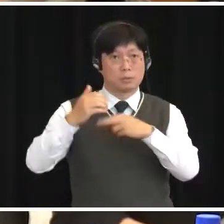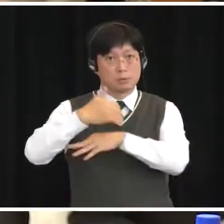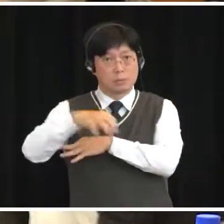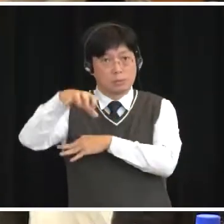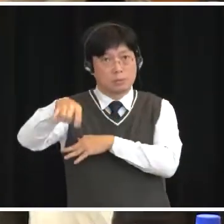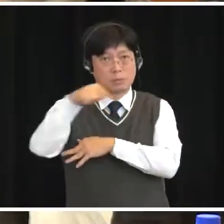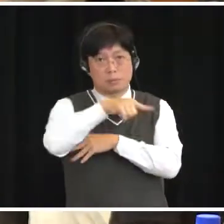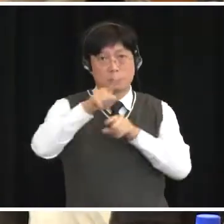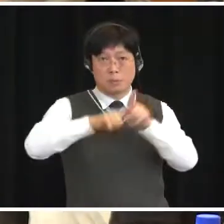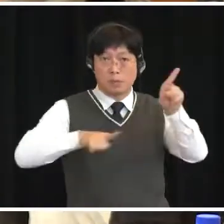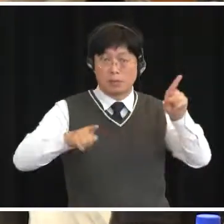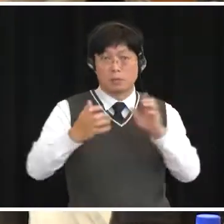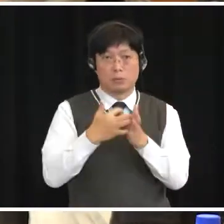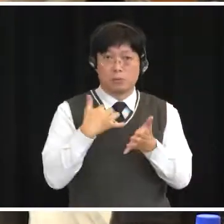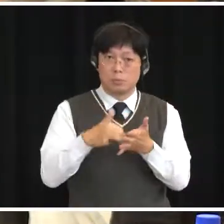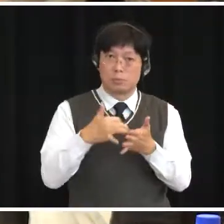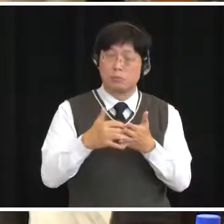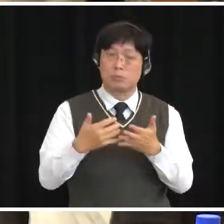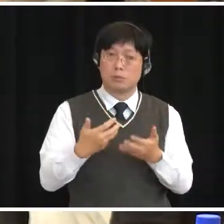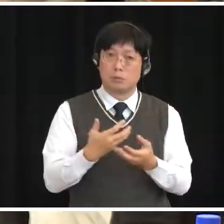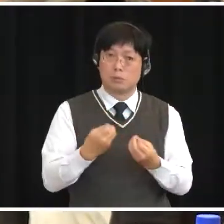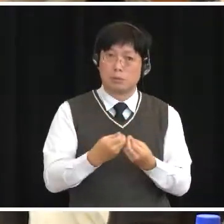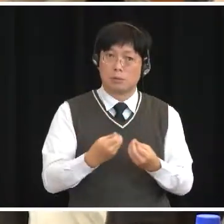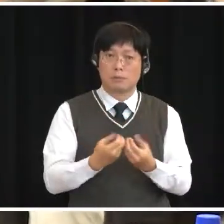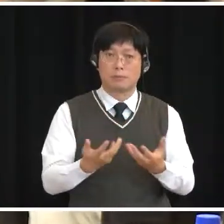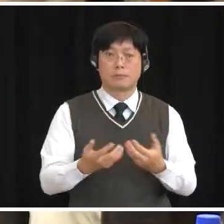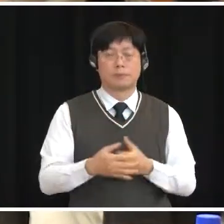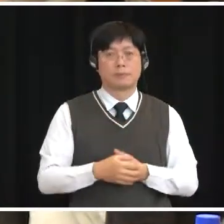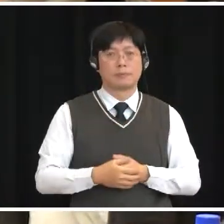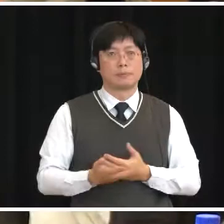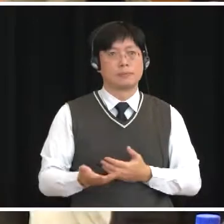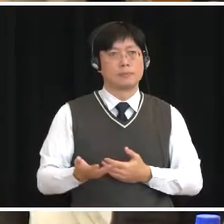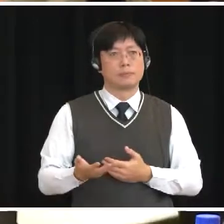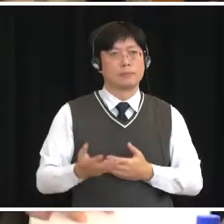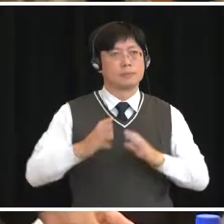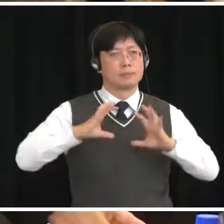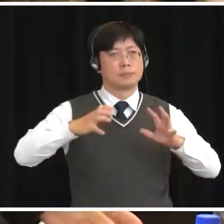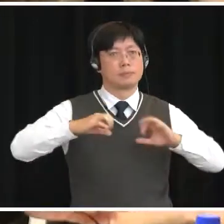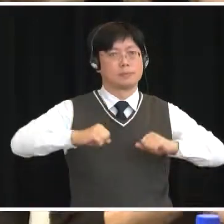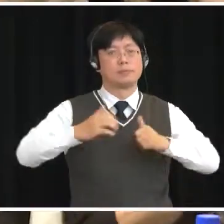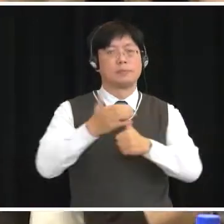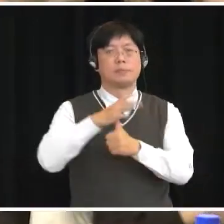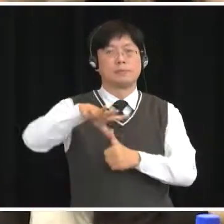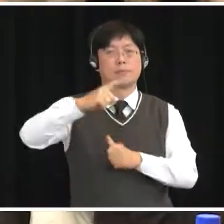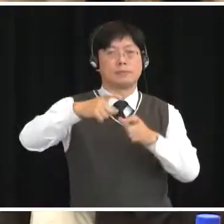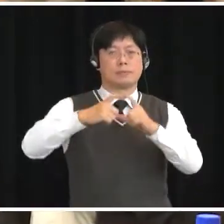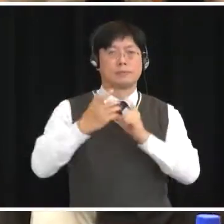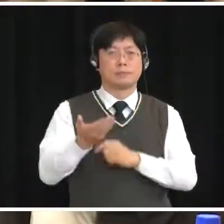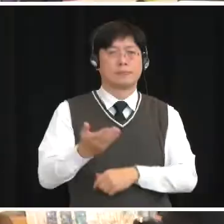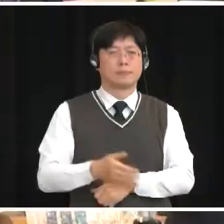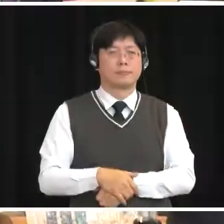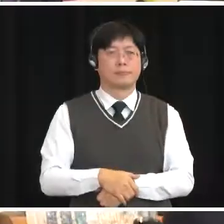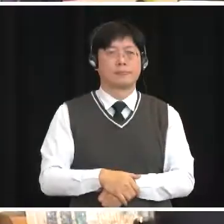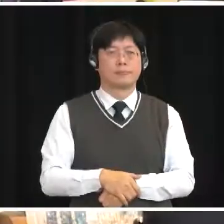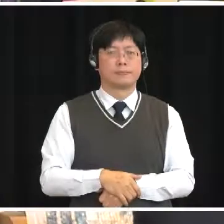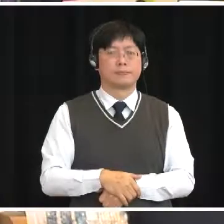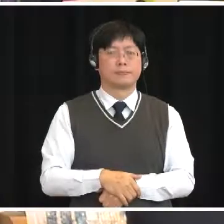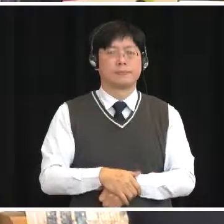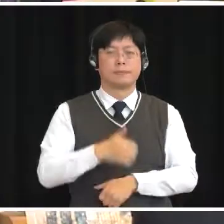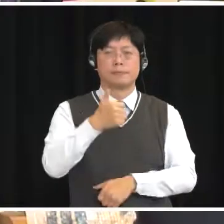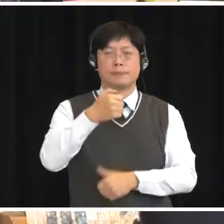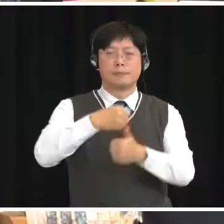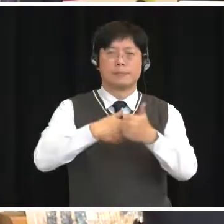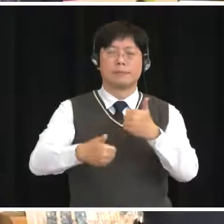And I think these questions can be answered by the Health Promotion Administration and